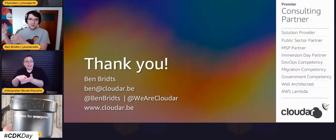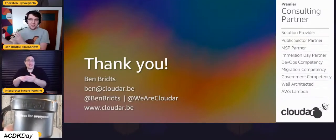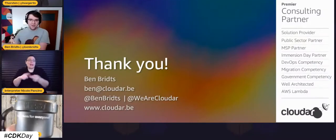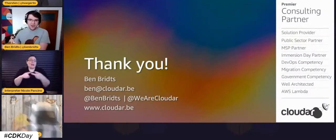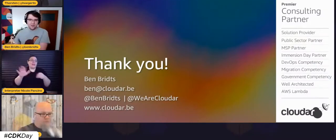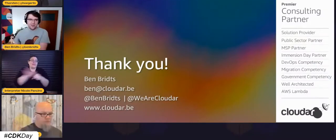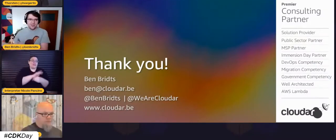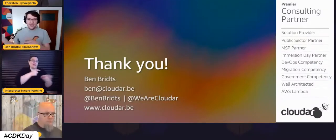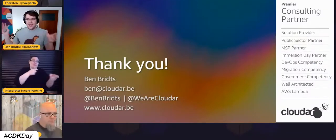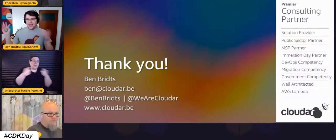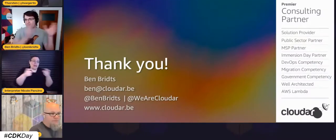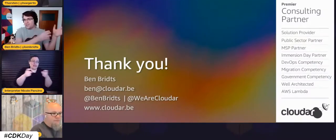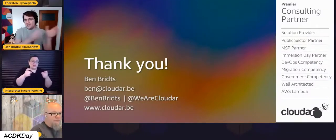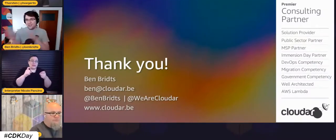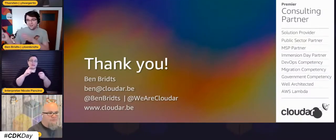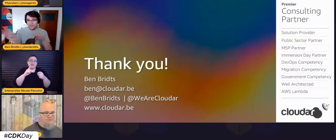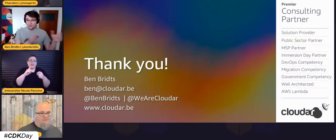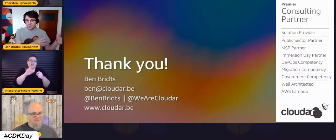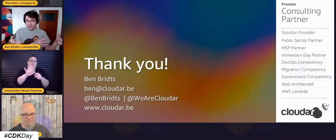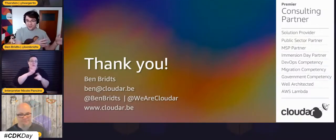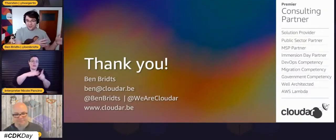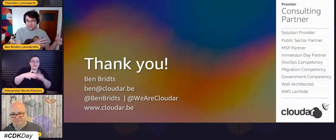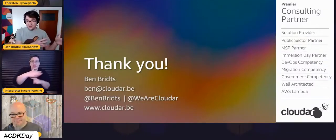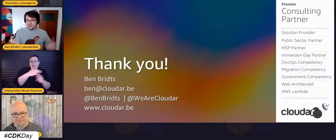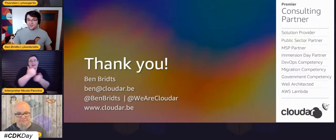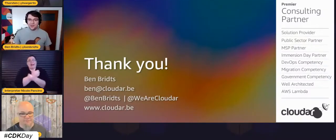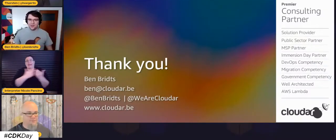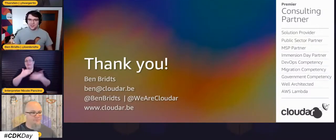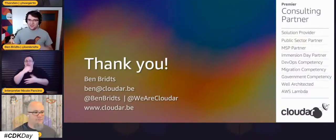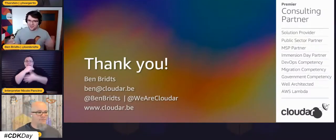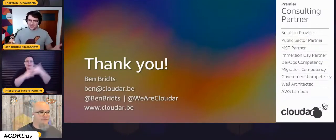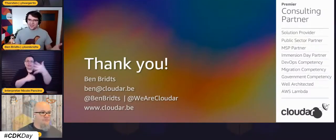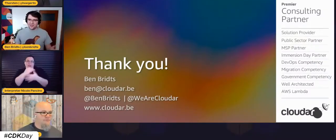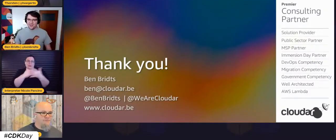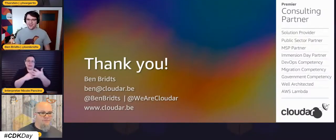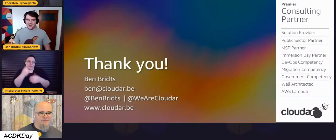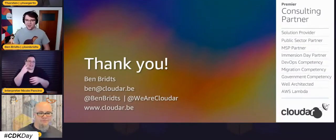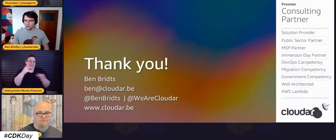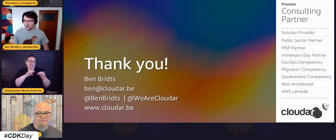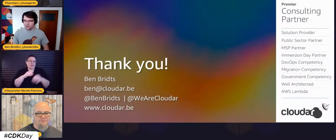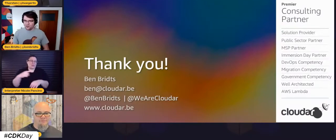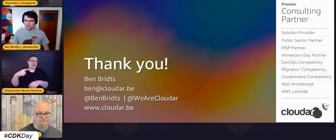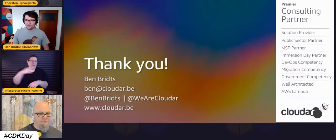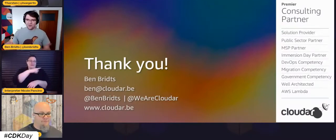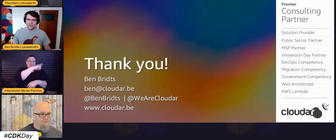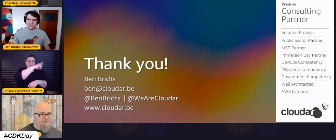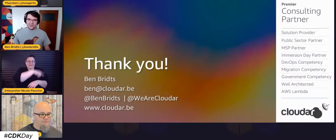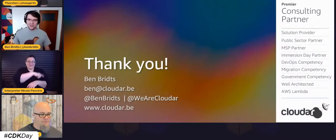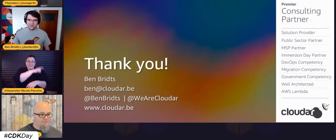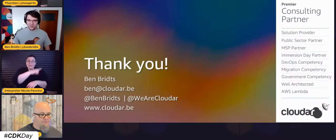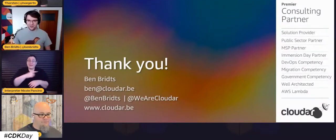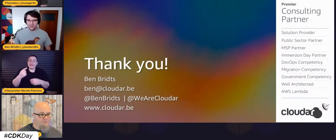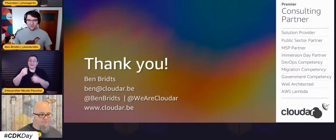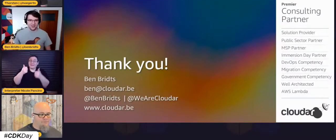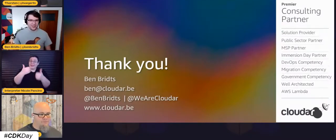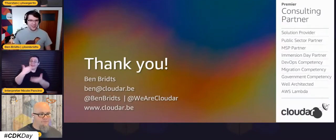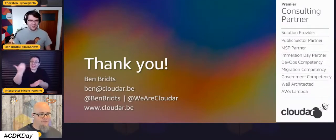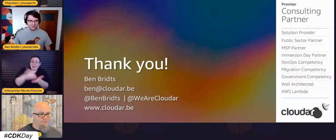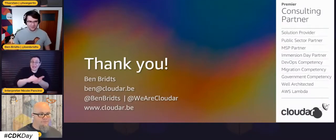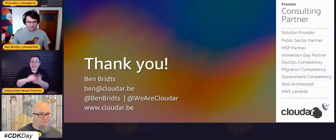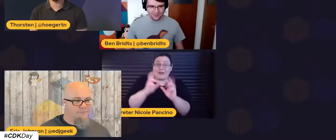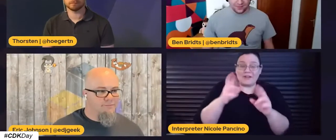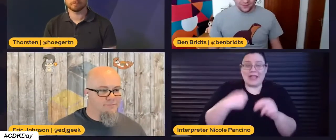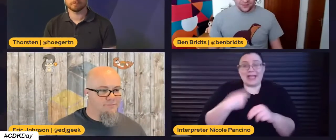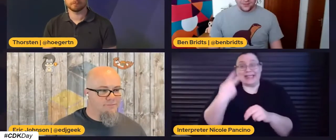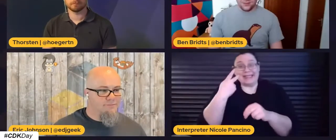your AWS environment and everything that fits in between that. So thanks again, and I hope hopefully I can see you all soon in the